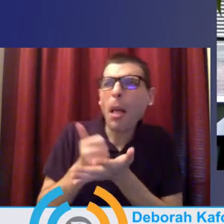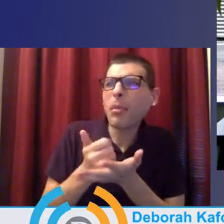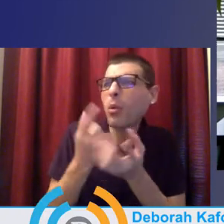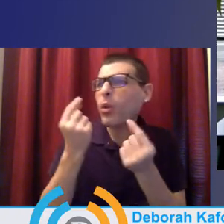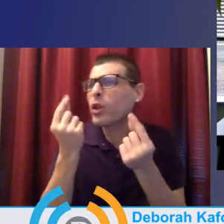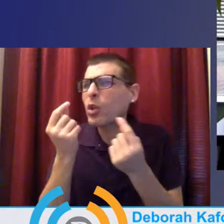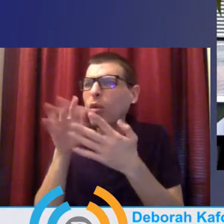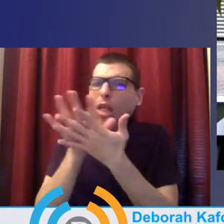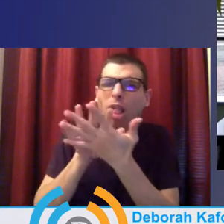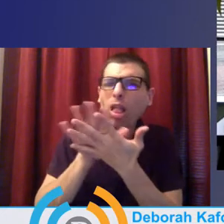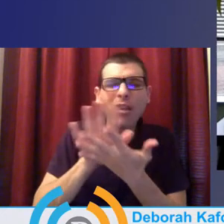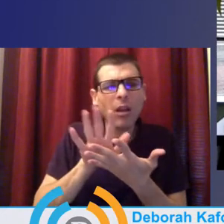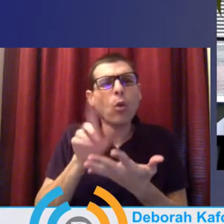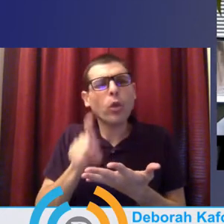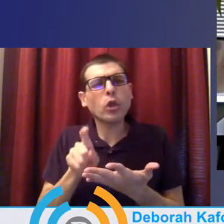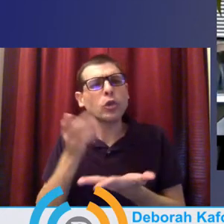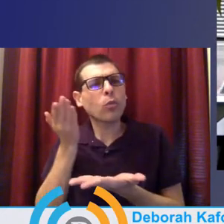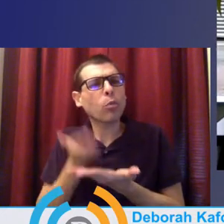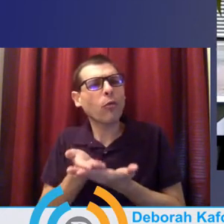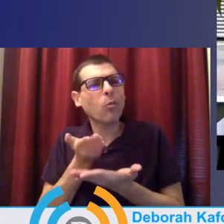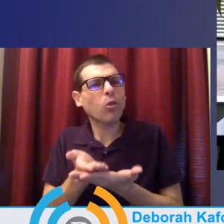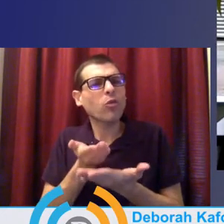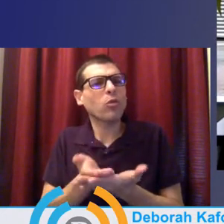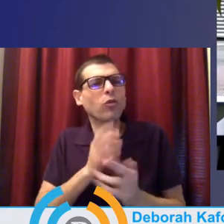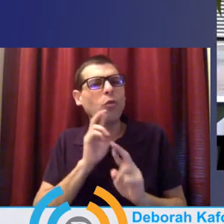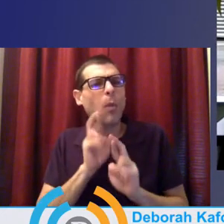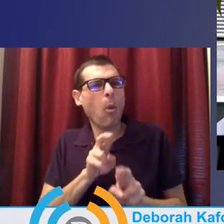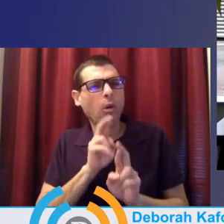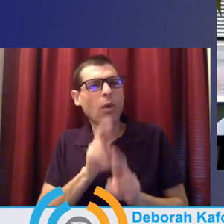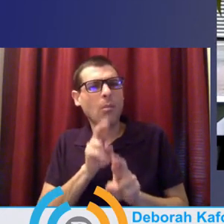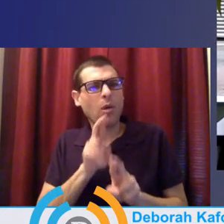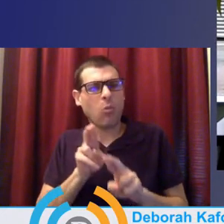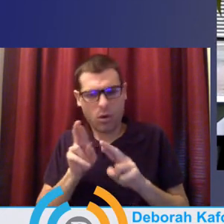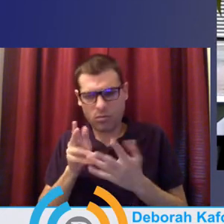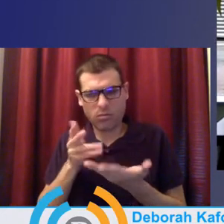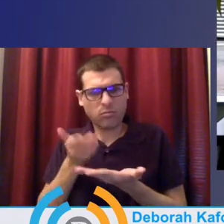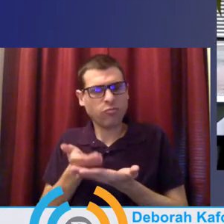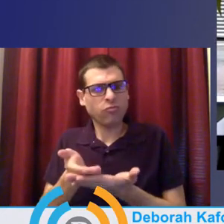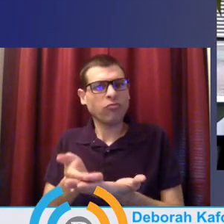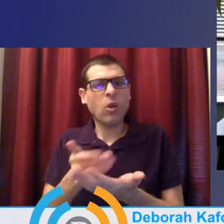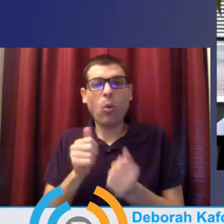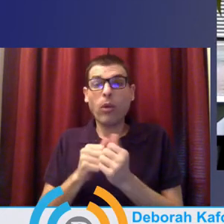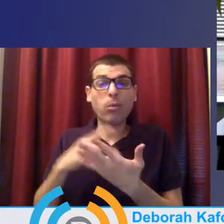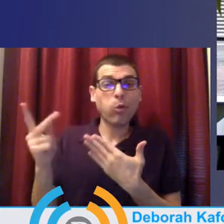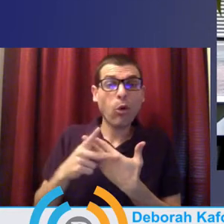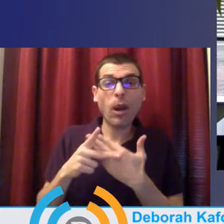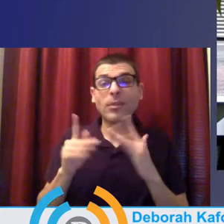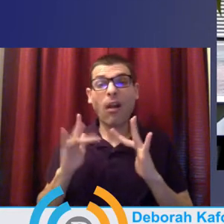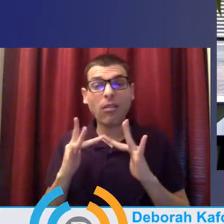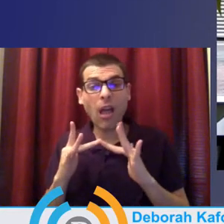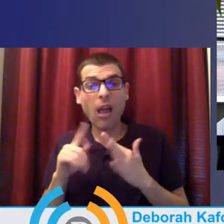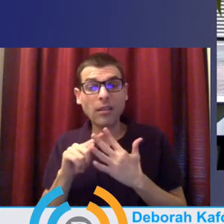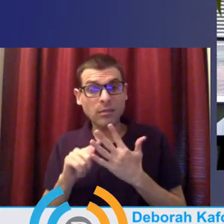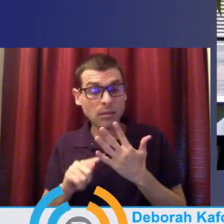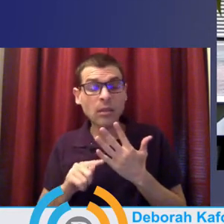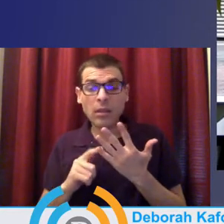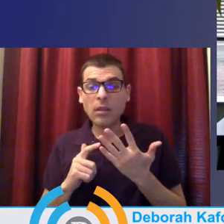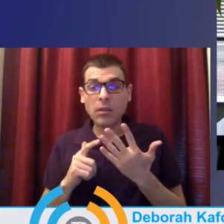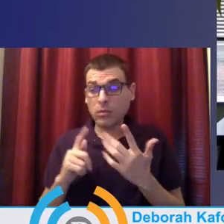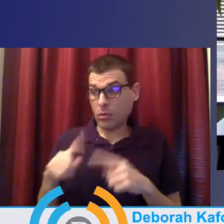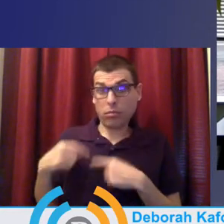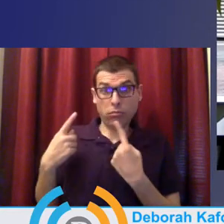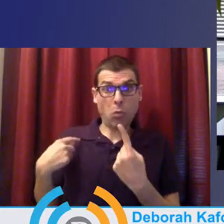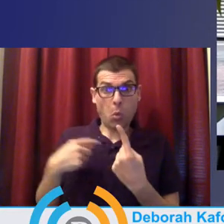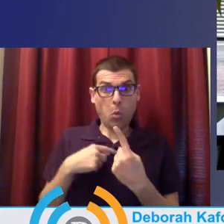are involved in services, which programs are working, how those are changing and adapting. And that is what I envision is a way so